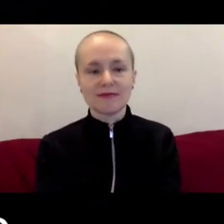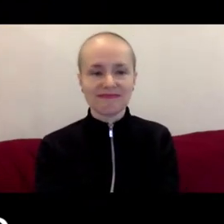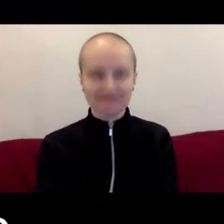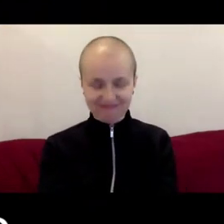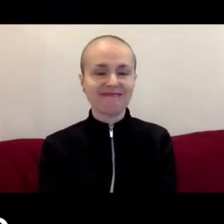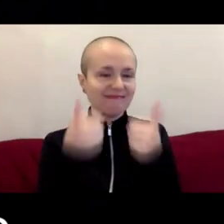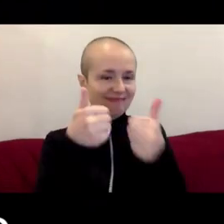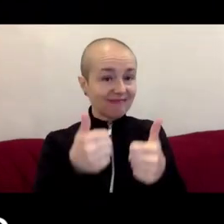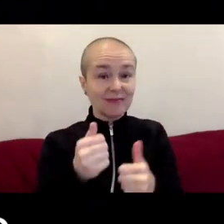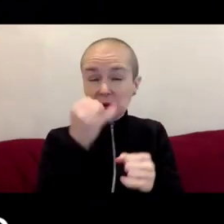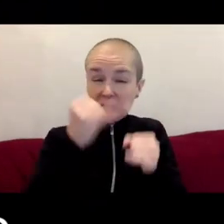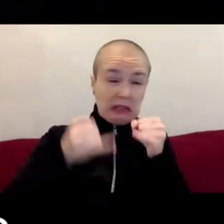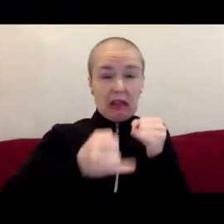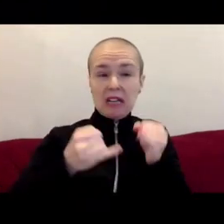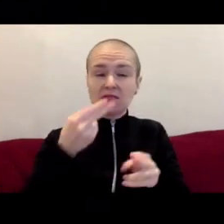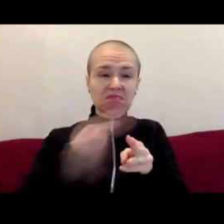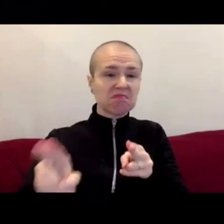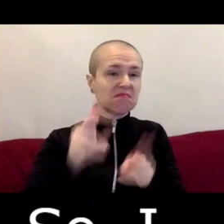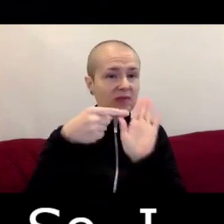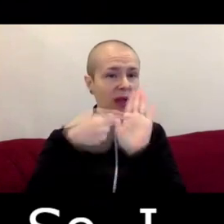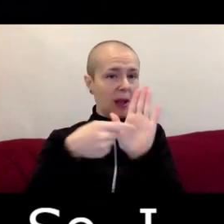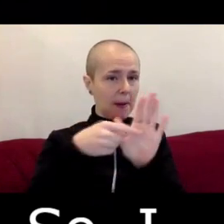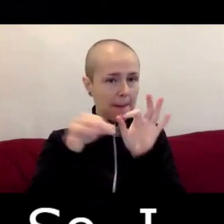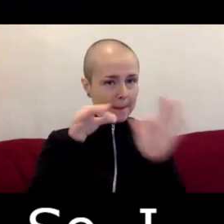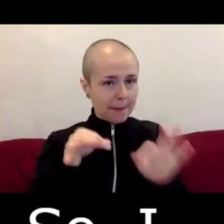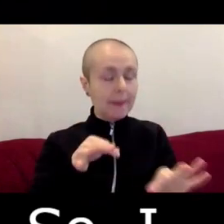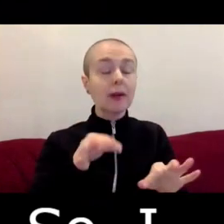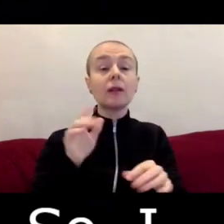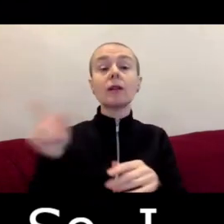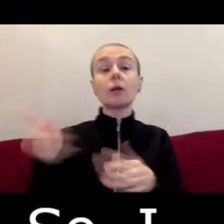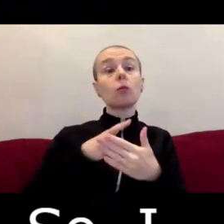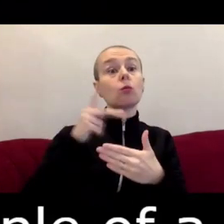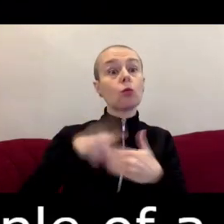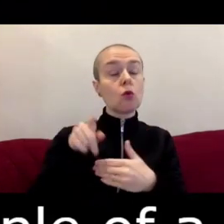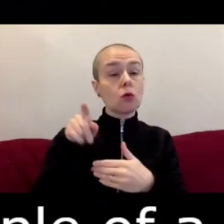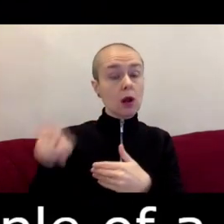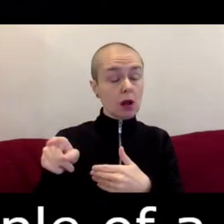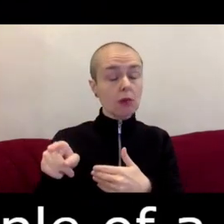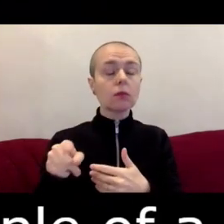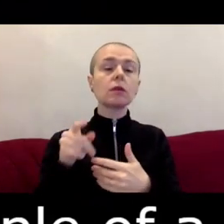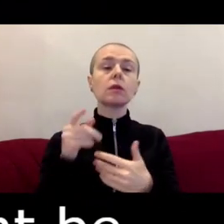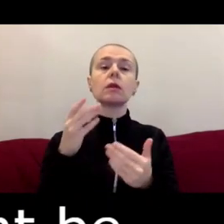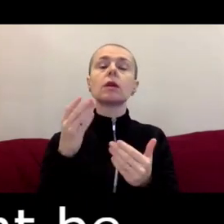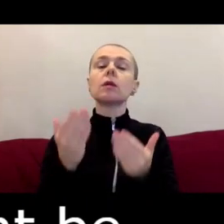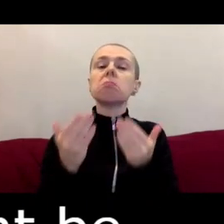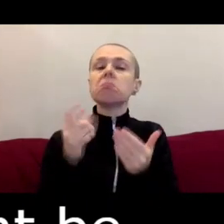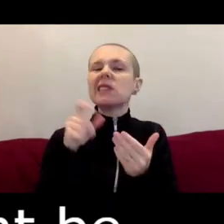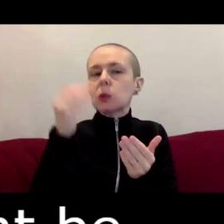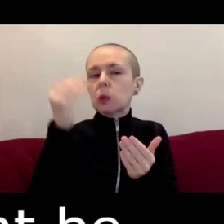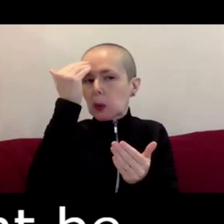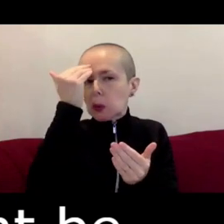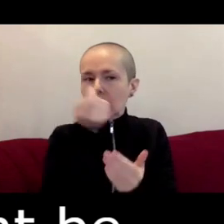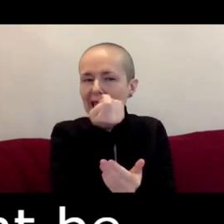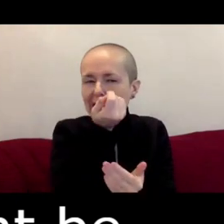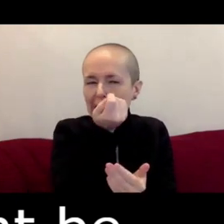All right, so I have one last quick example of a program where there might be actually a little bit of a knowledge that we